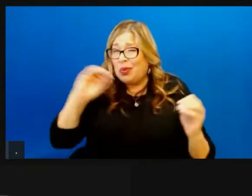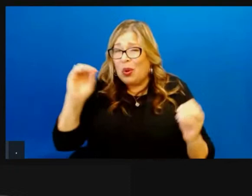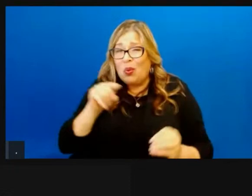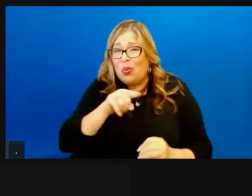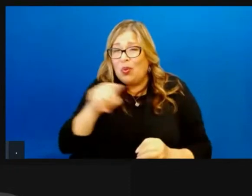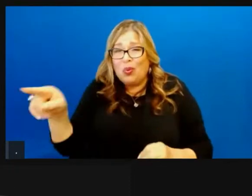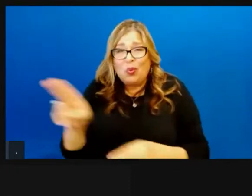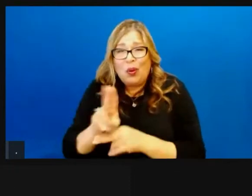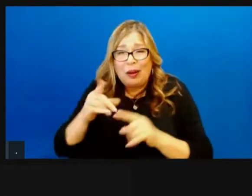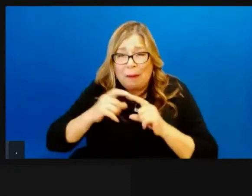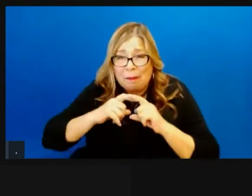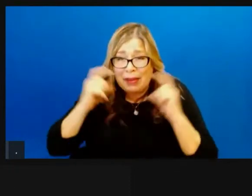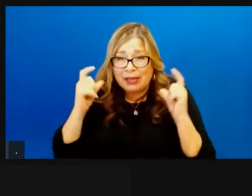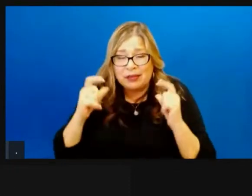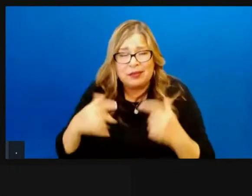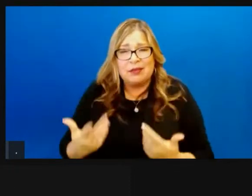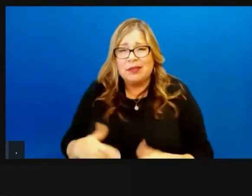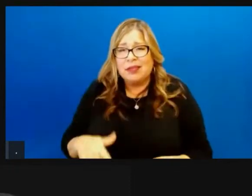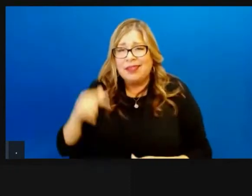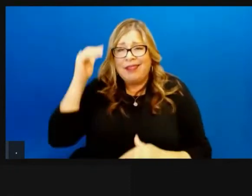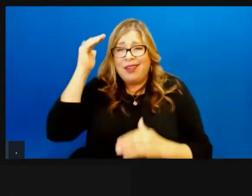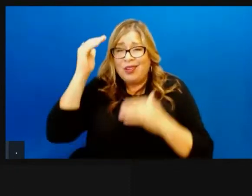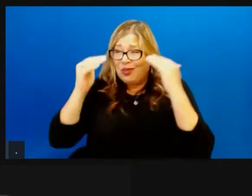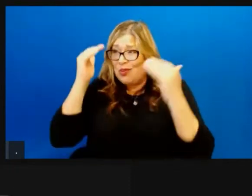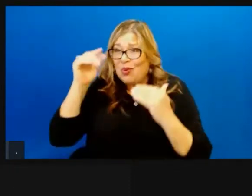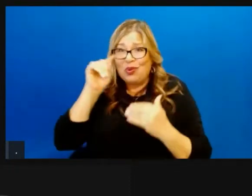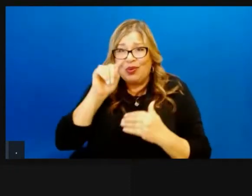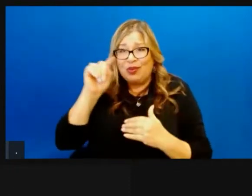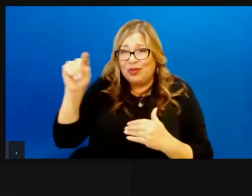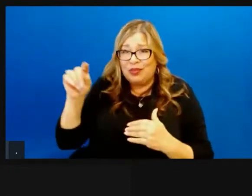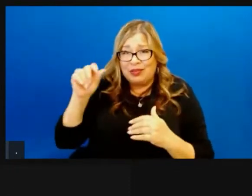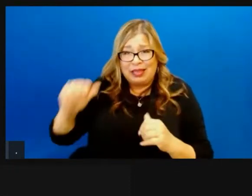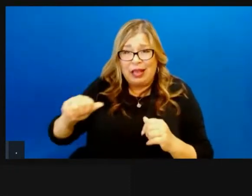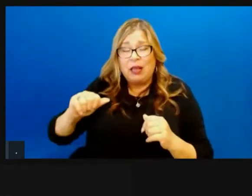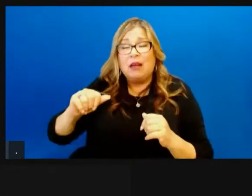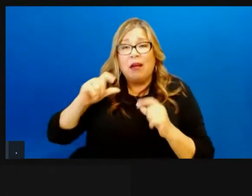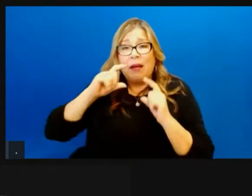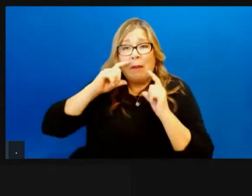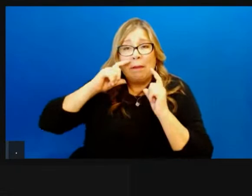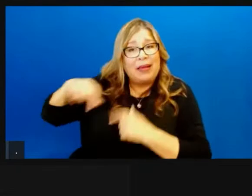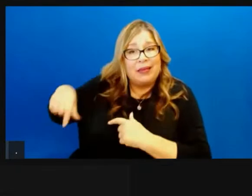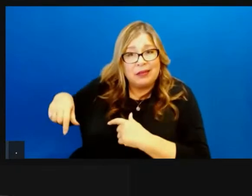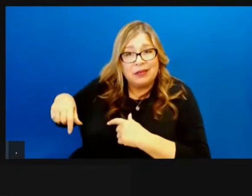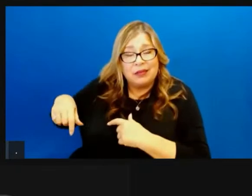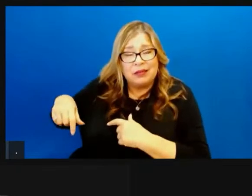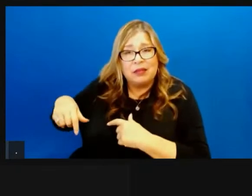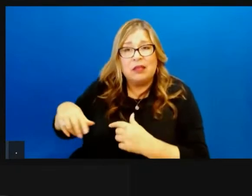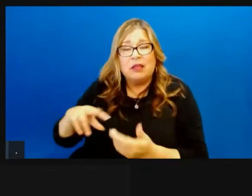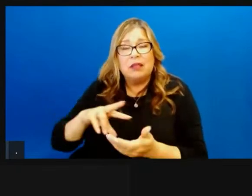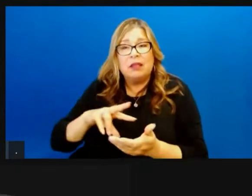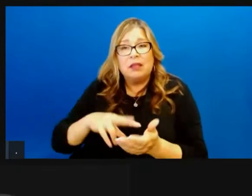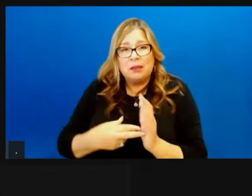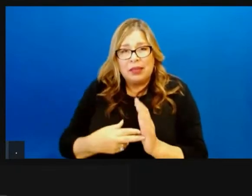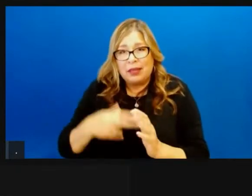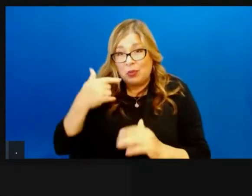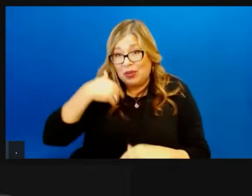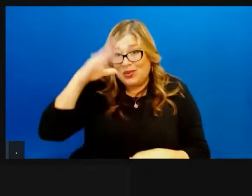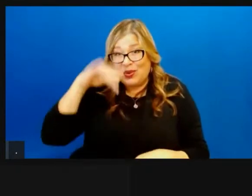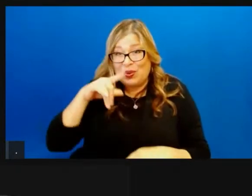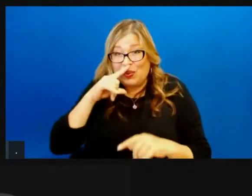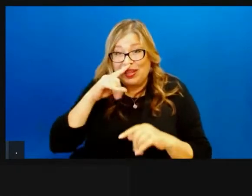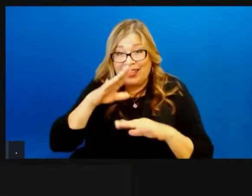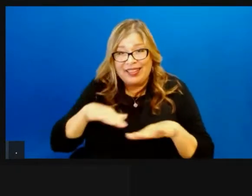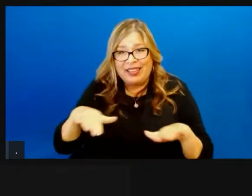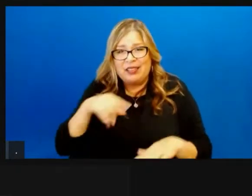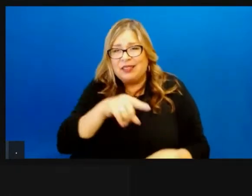adults are going to be able to take off their masks. They know that kids, by and large part, do not have as bad of health outcomes